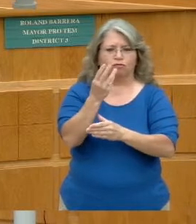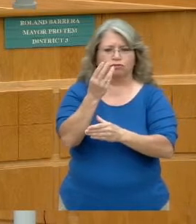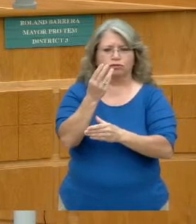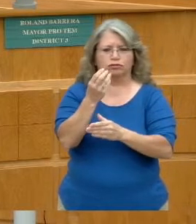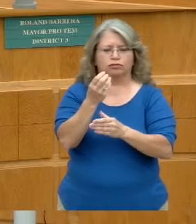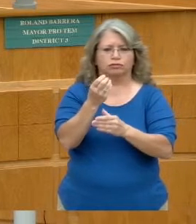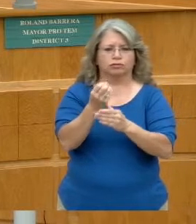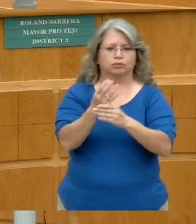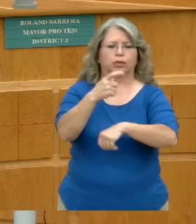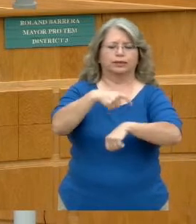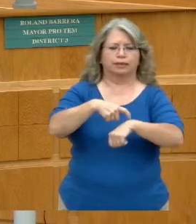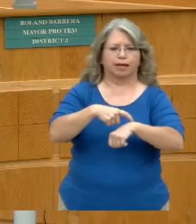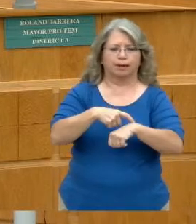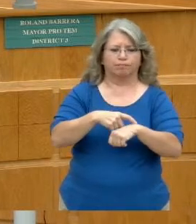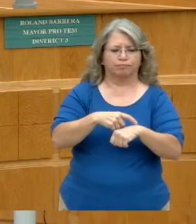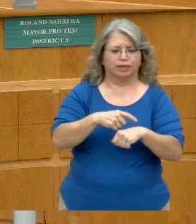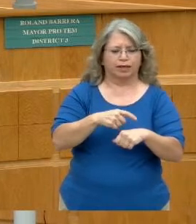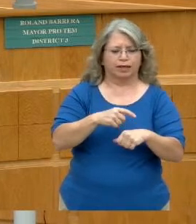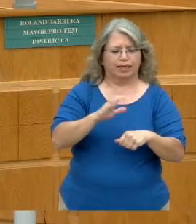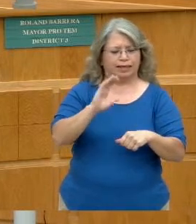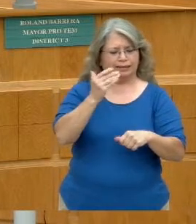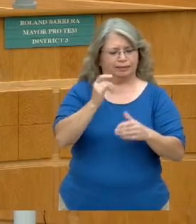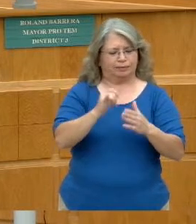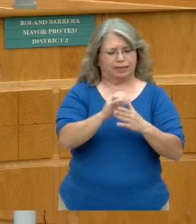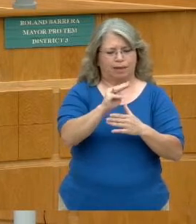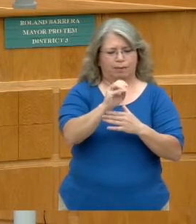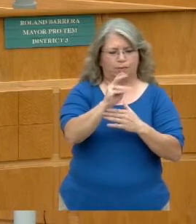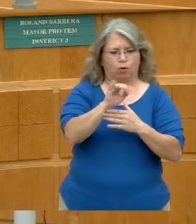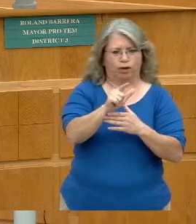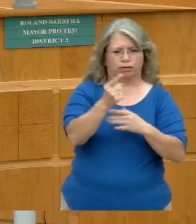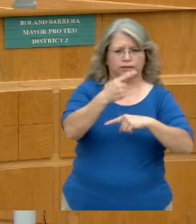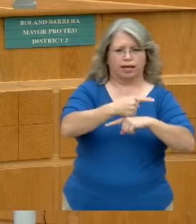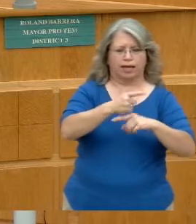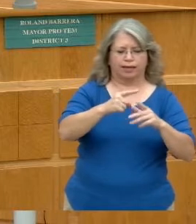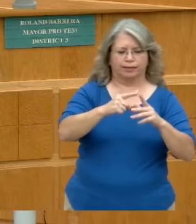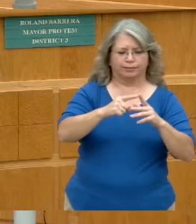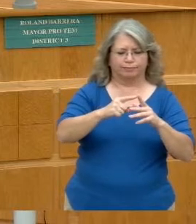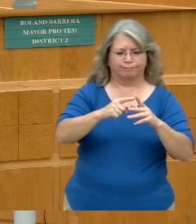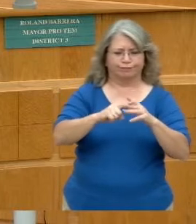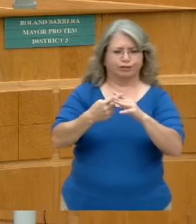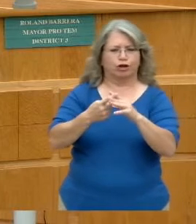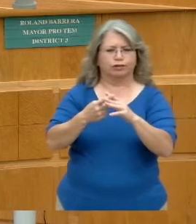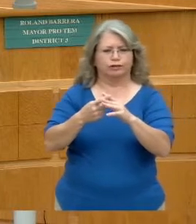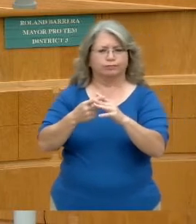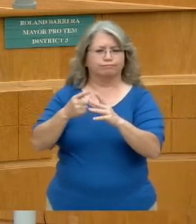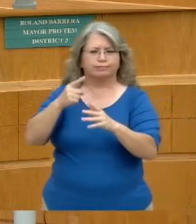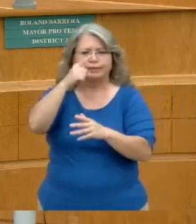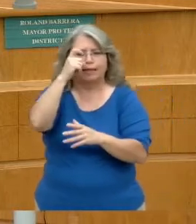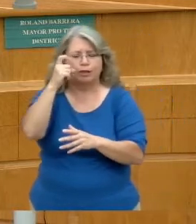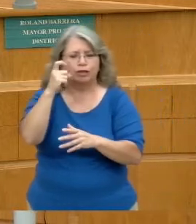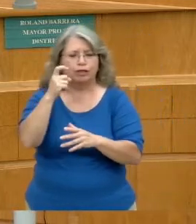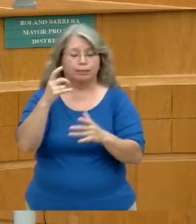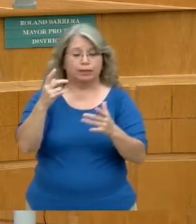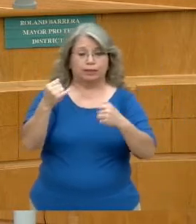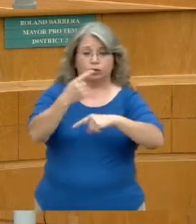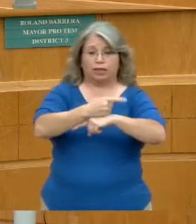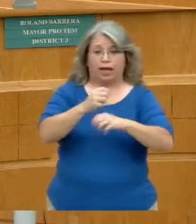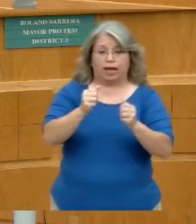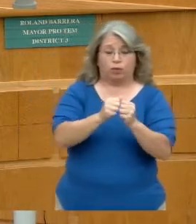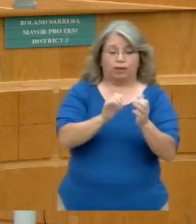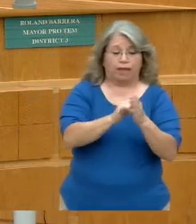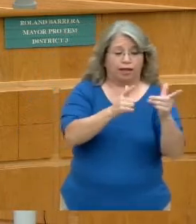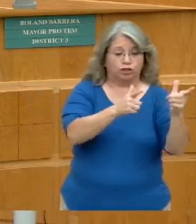the beginning of summer, and we do have much to be thankful for. And today, with the active shooter on our base, I think